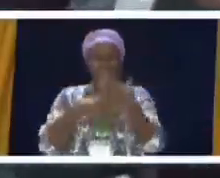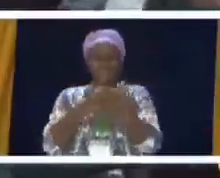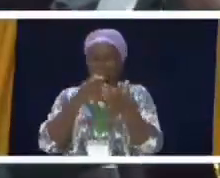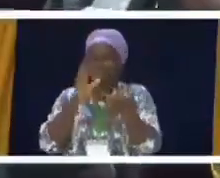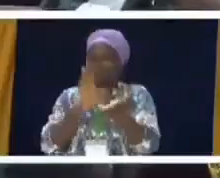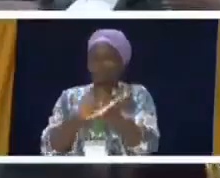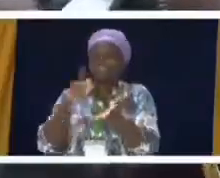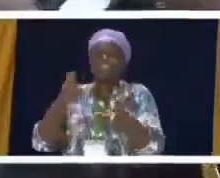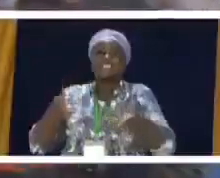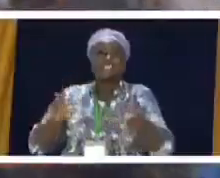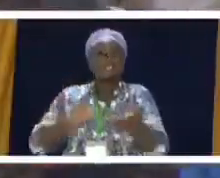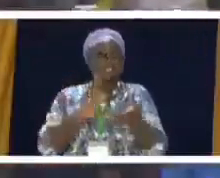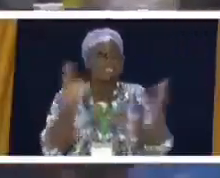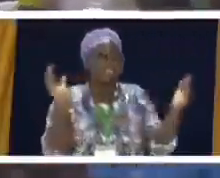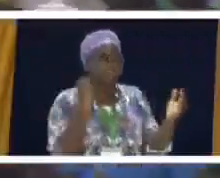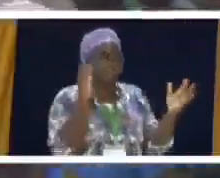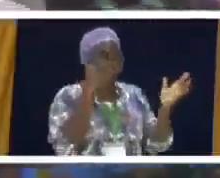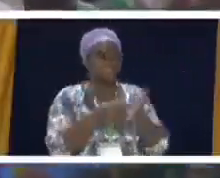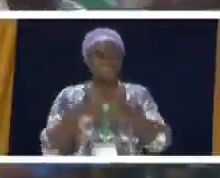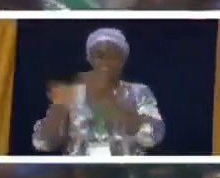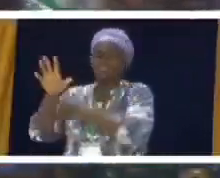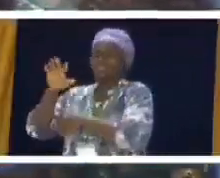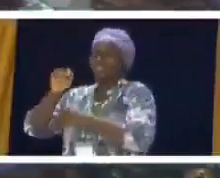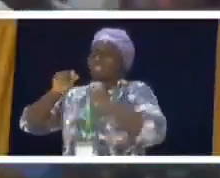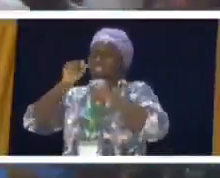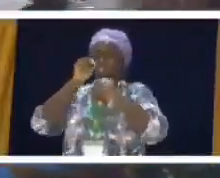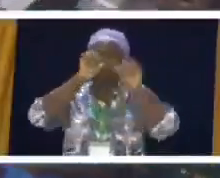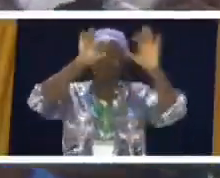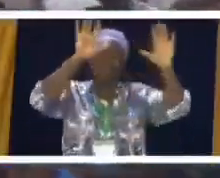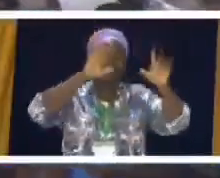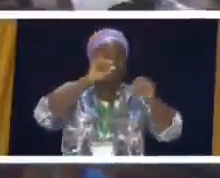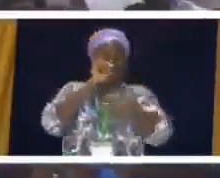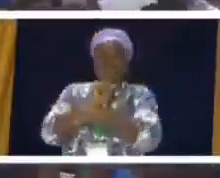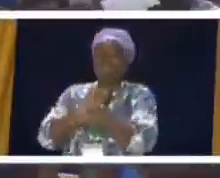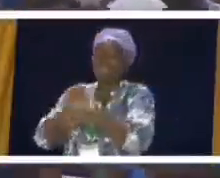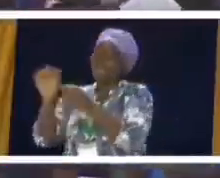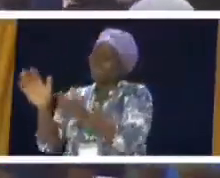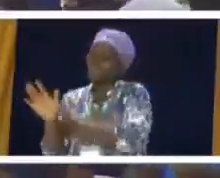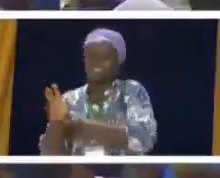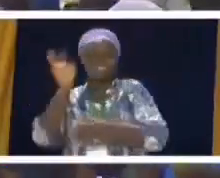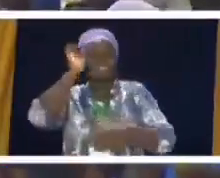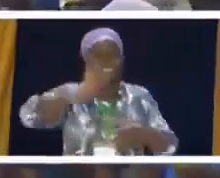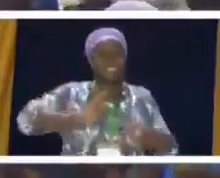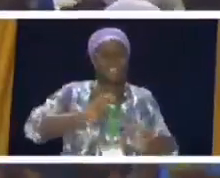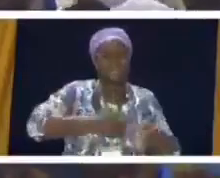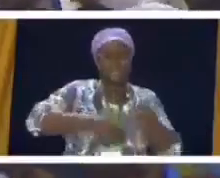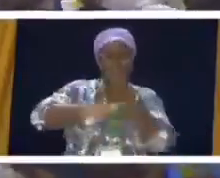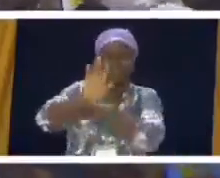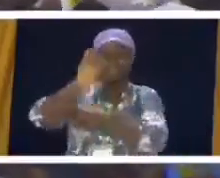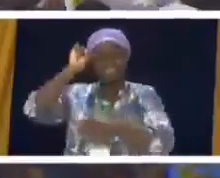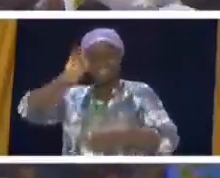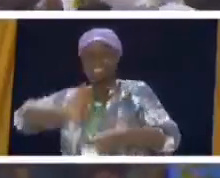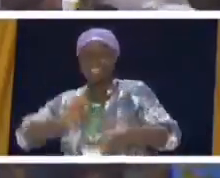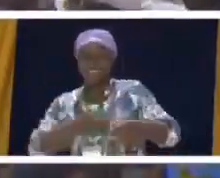this God. He's a miracle working God. He's our God. He's our King.